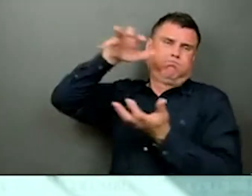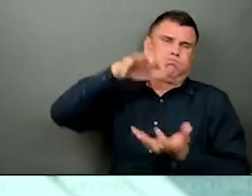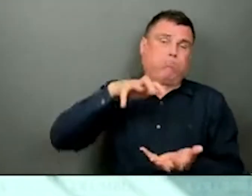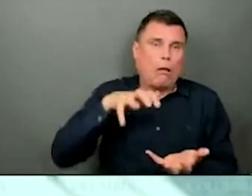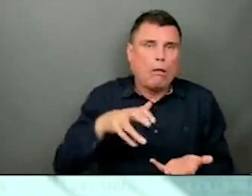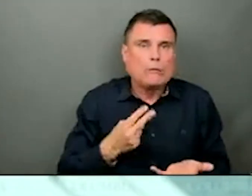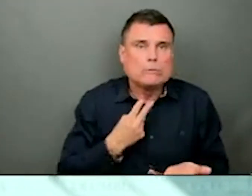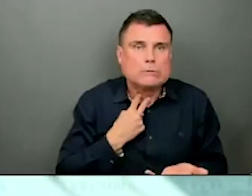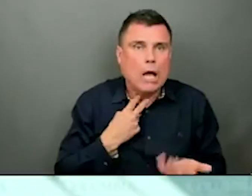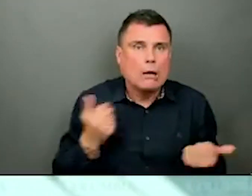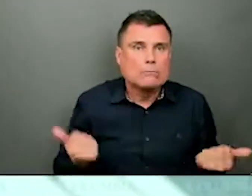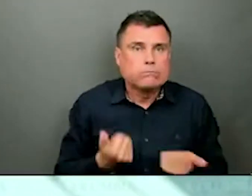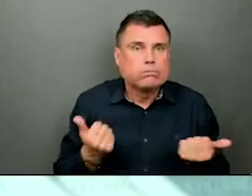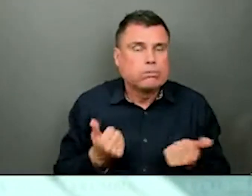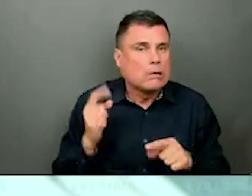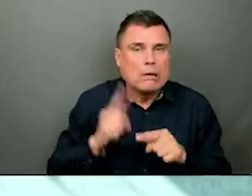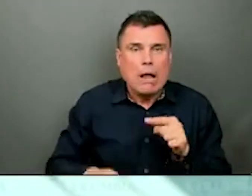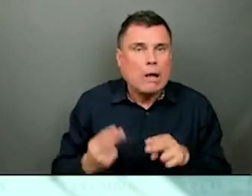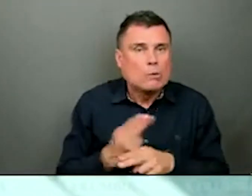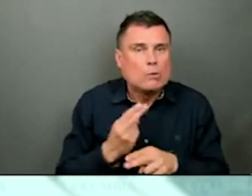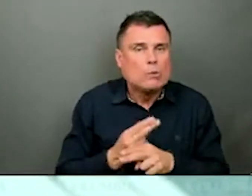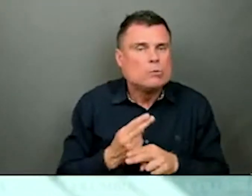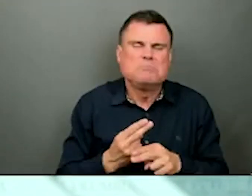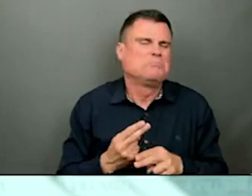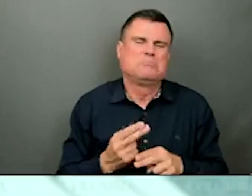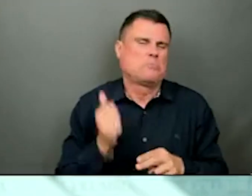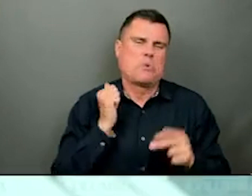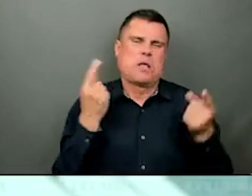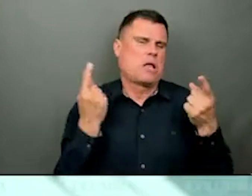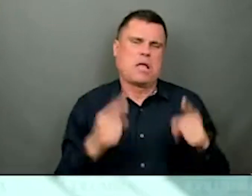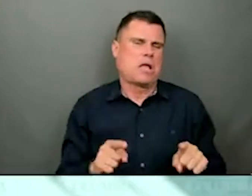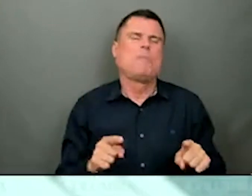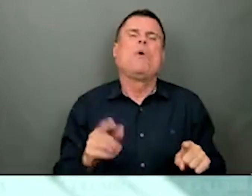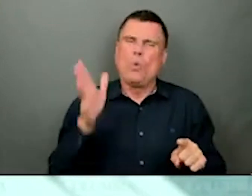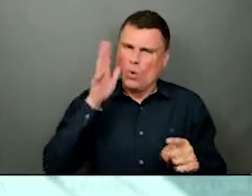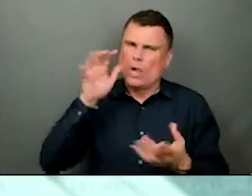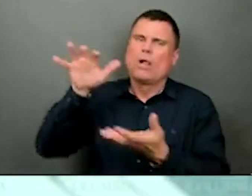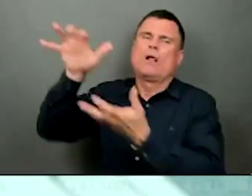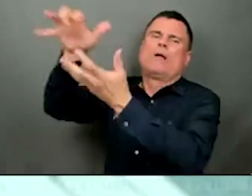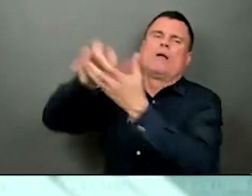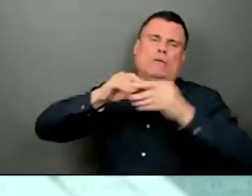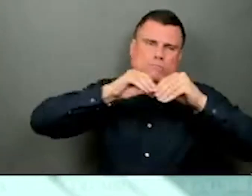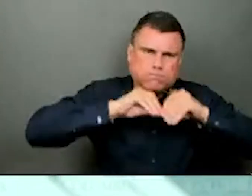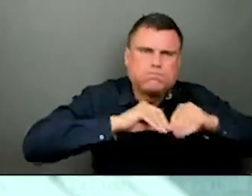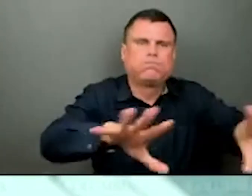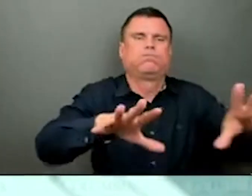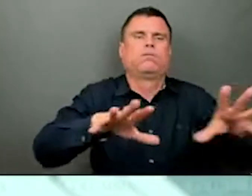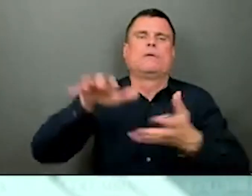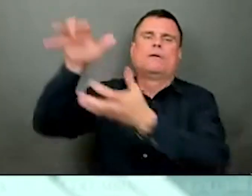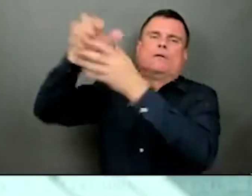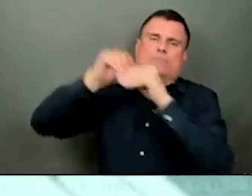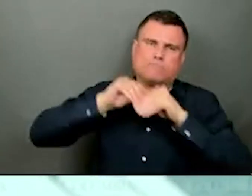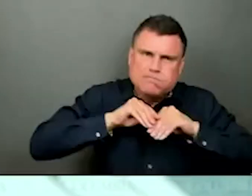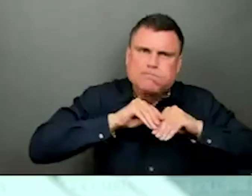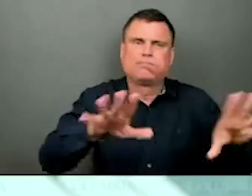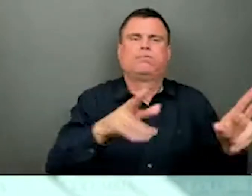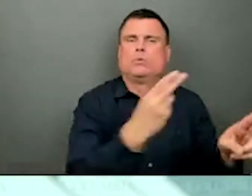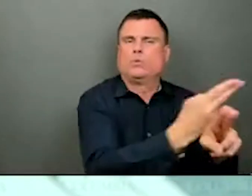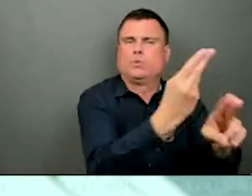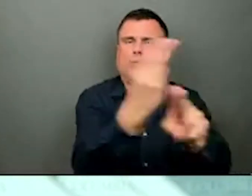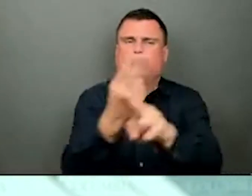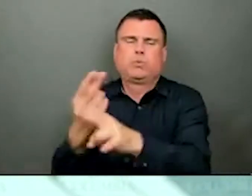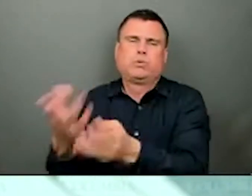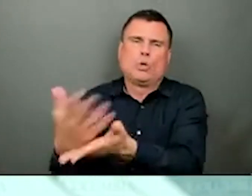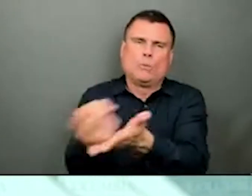everyone needs to register now, and as soon as they're eligible, we'll contact you, and it's important to book your appointment. And I think as we